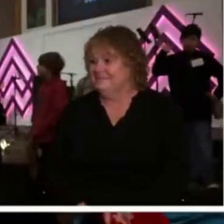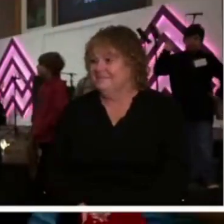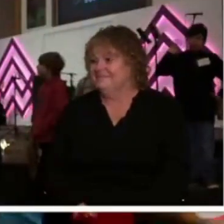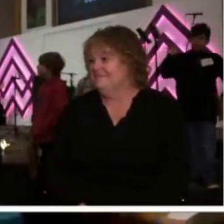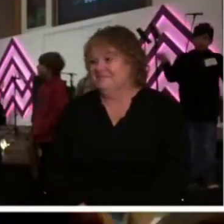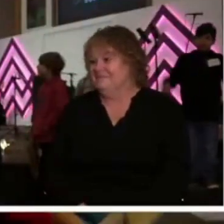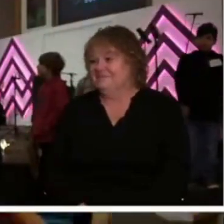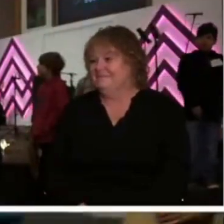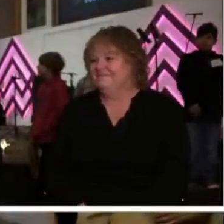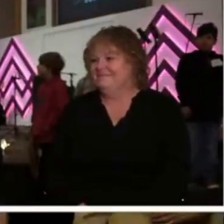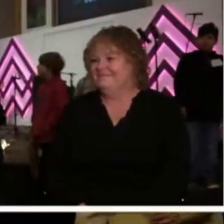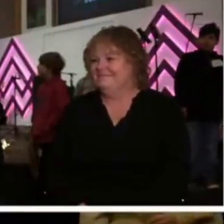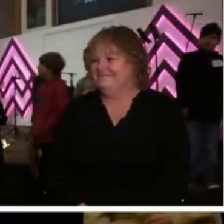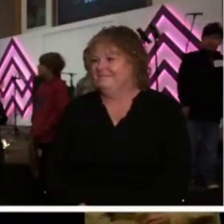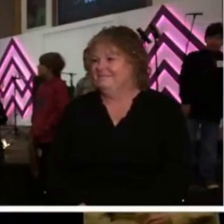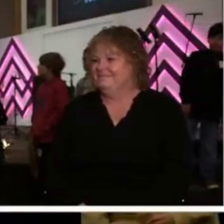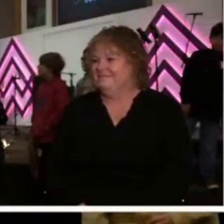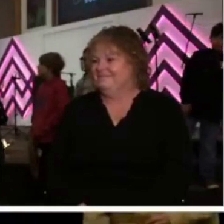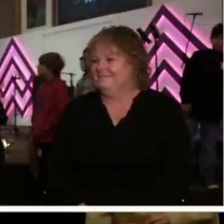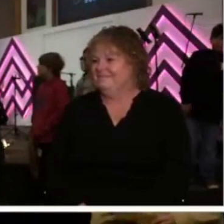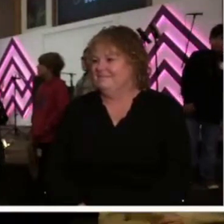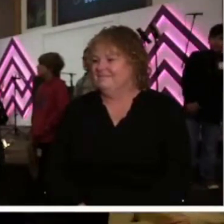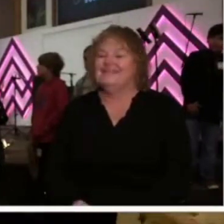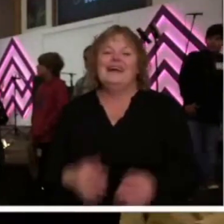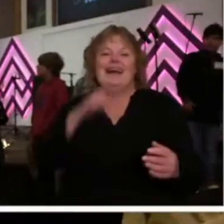As they're coming, let me read this to you.